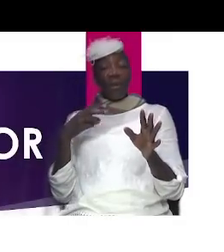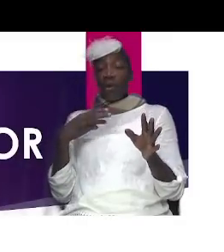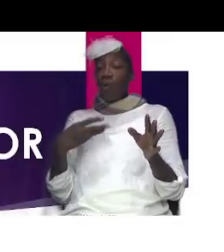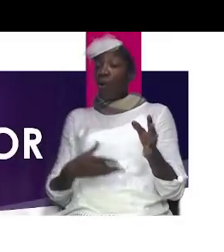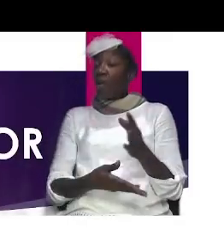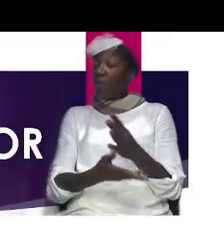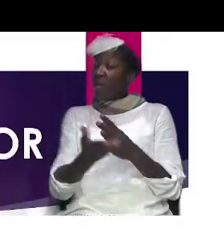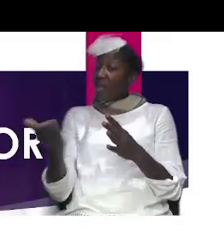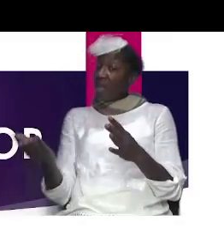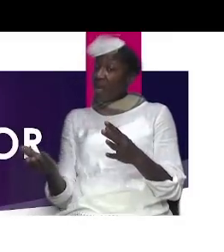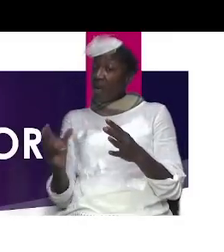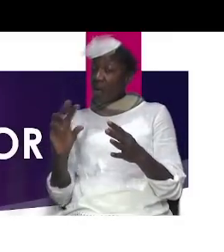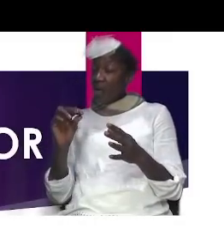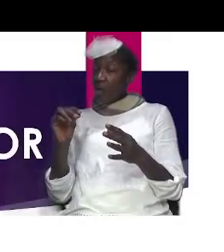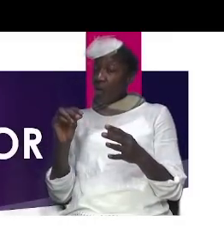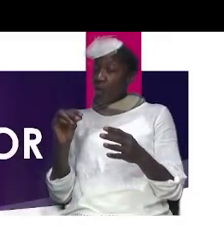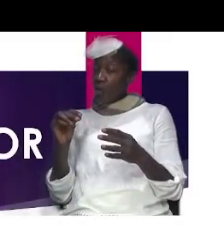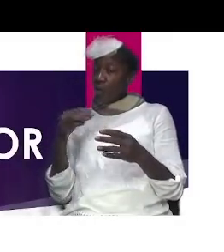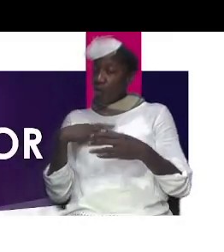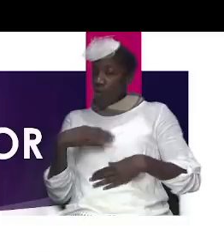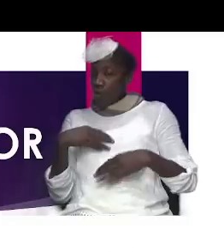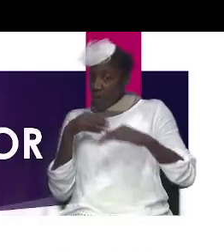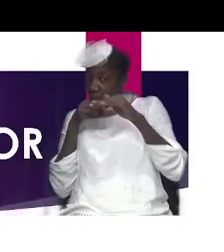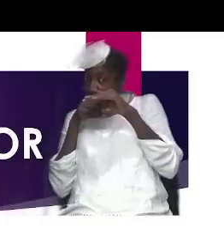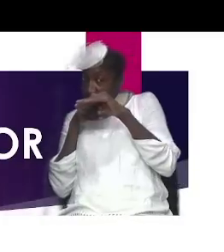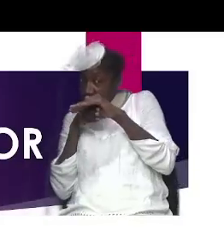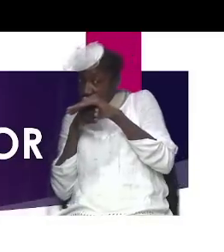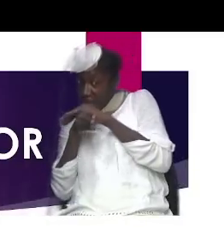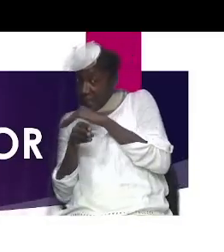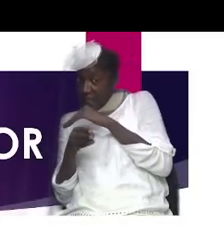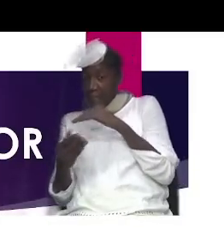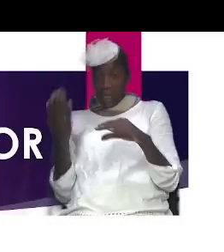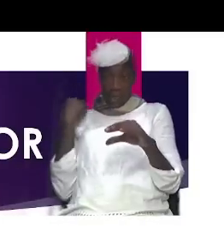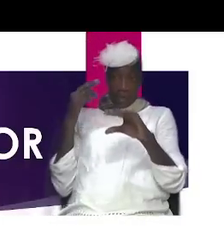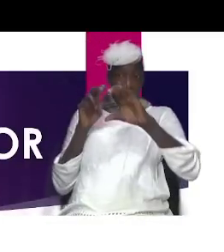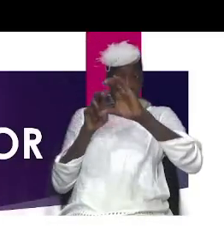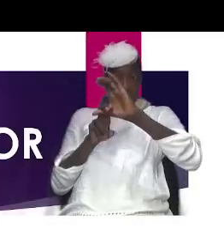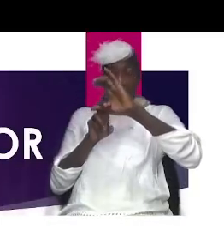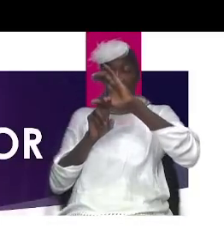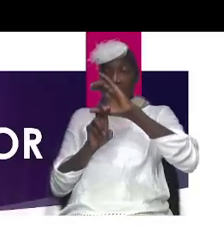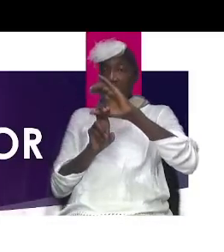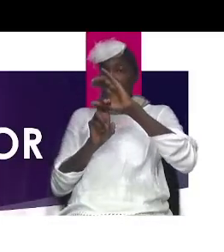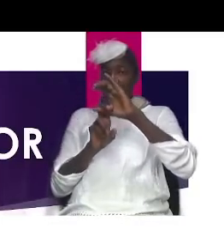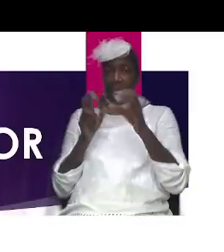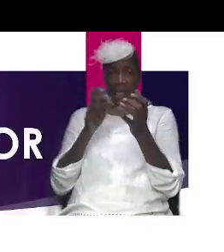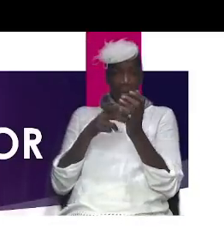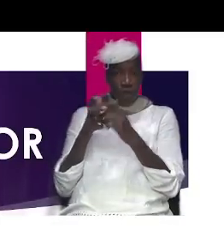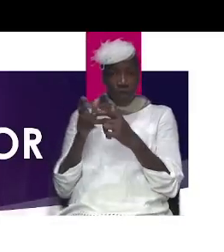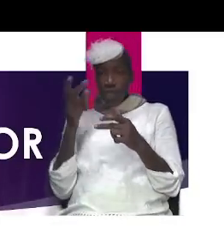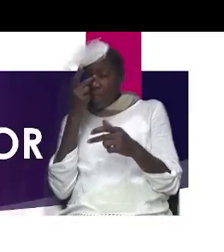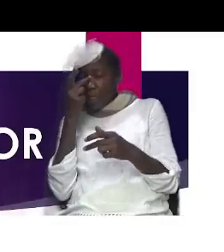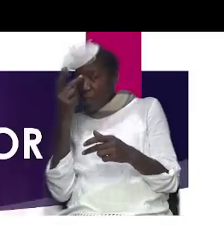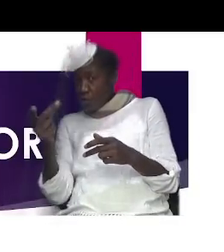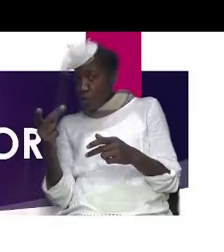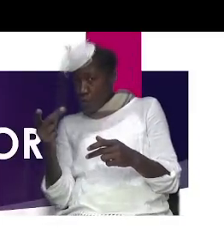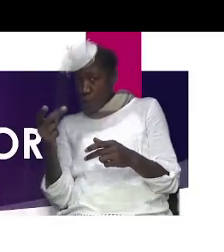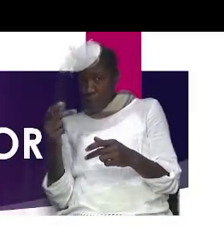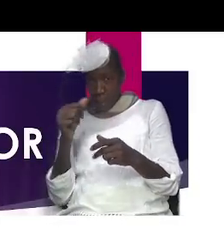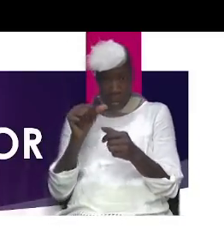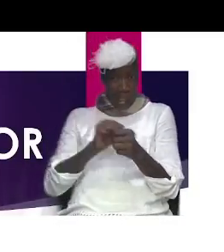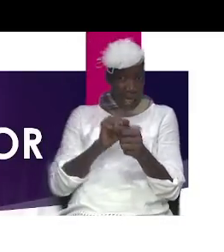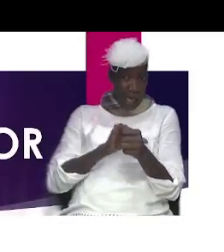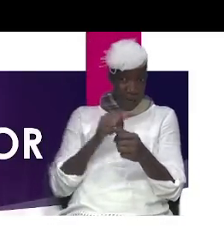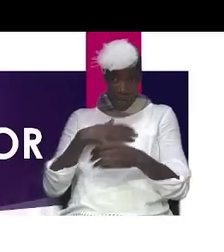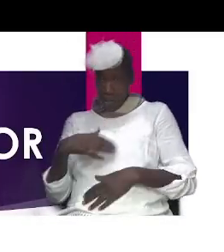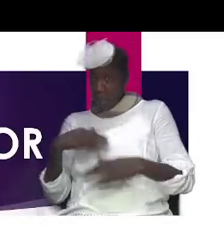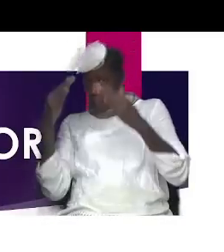Yes, nobody's going to be slipping in and sit in the back seat. And of course, Jesus looks around and see everybody in the house. No, no,